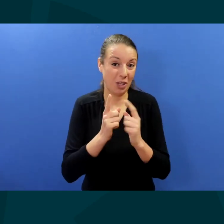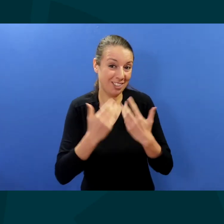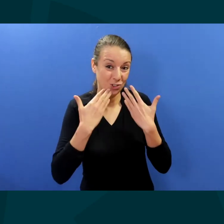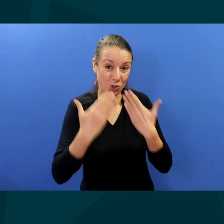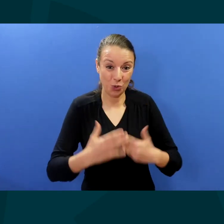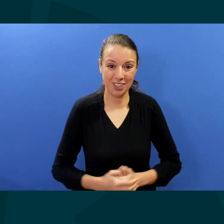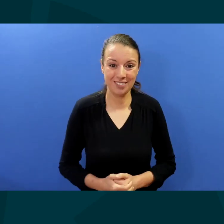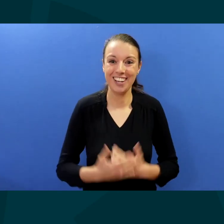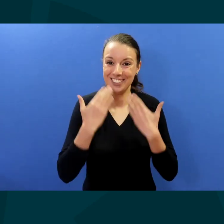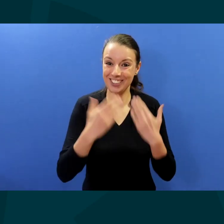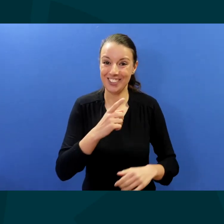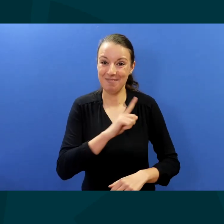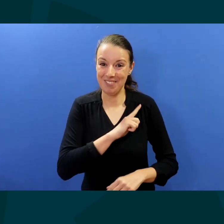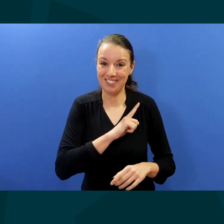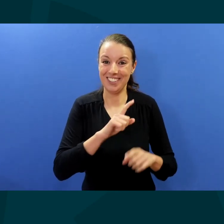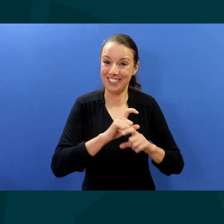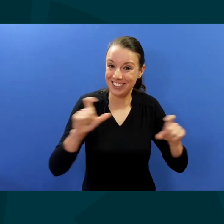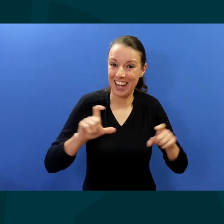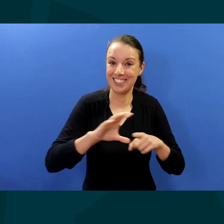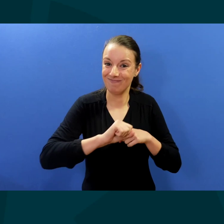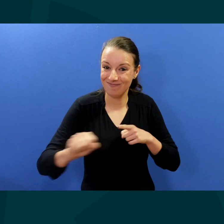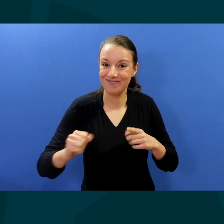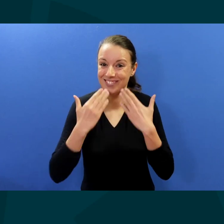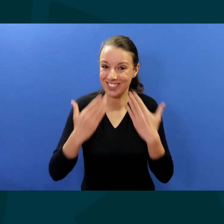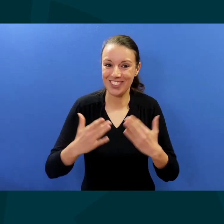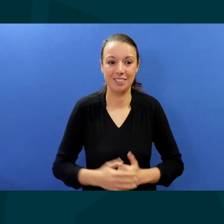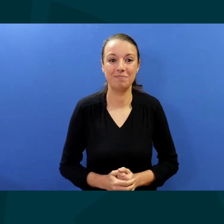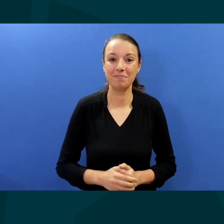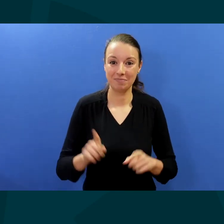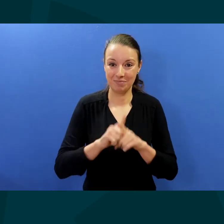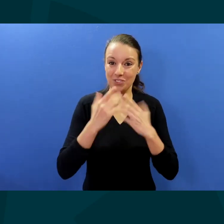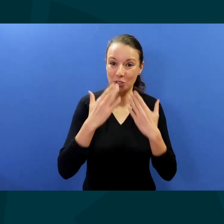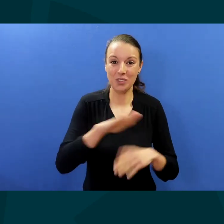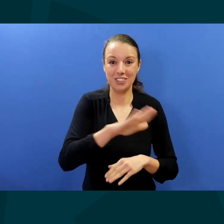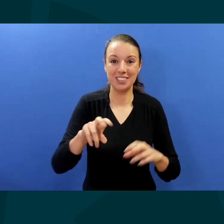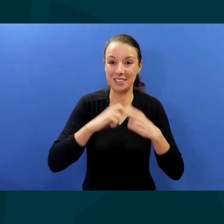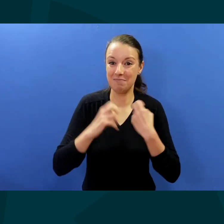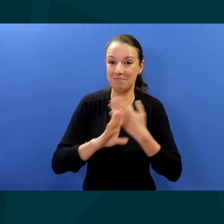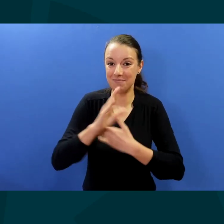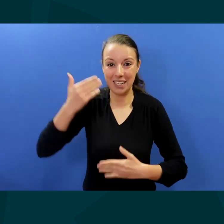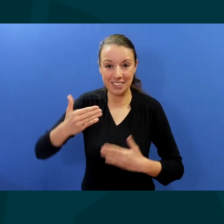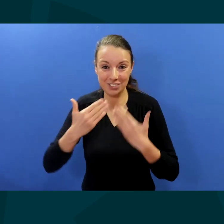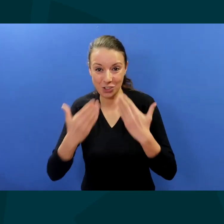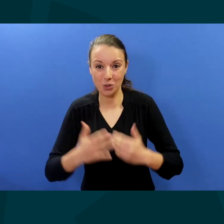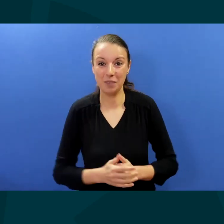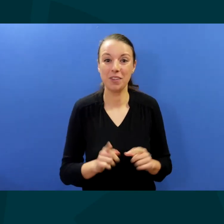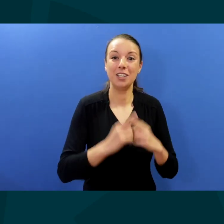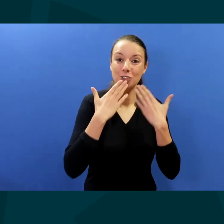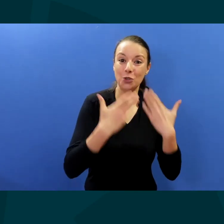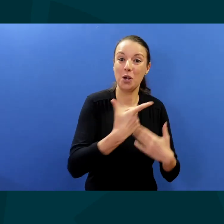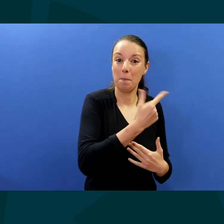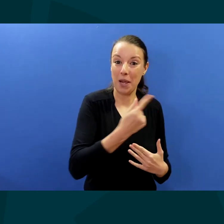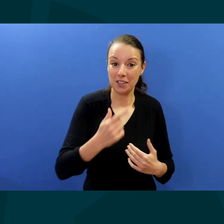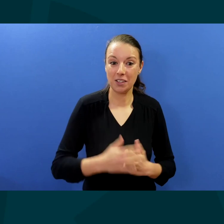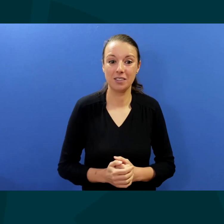these topics. Thank you very much for your time discipline. I thank especially our panelists, our